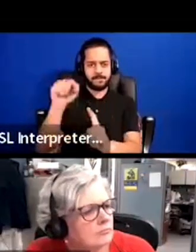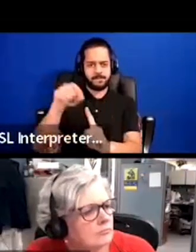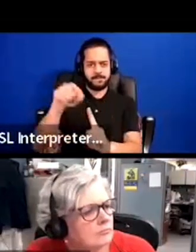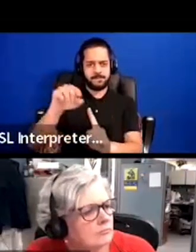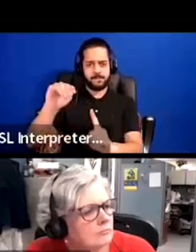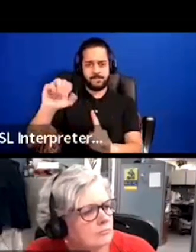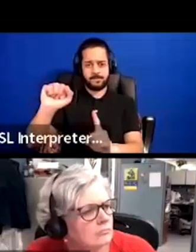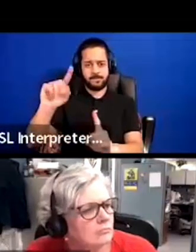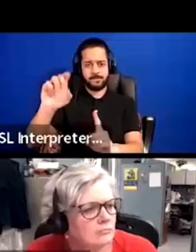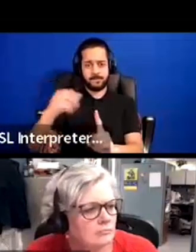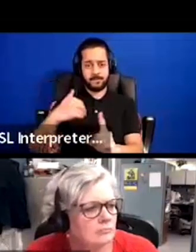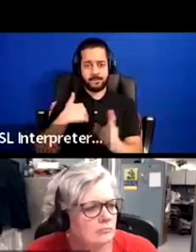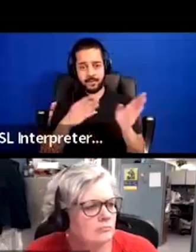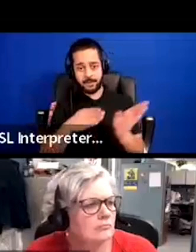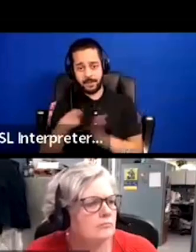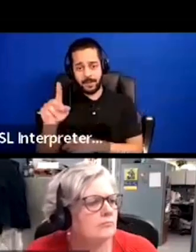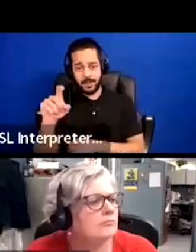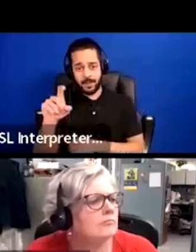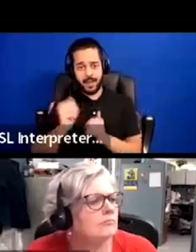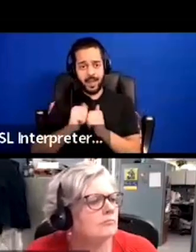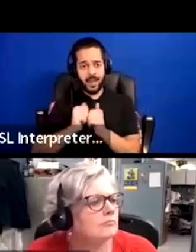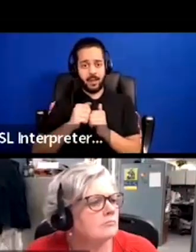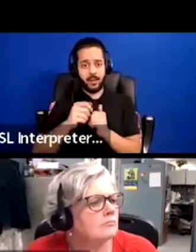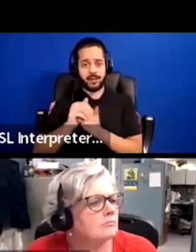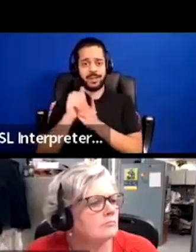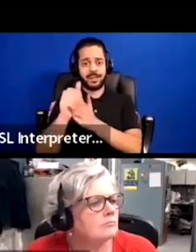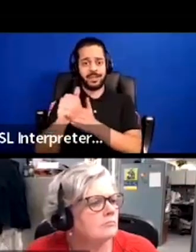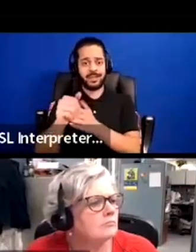have a plan for how that could happen?